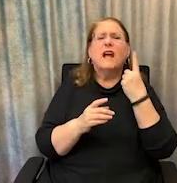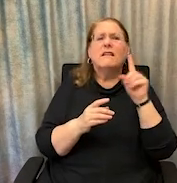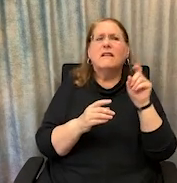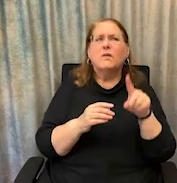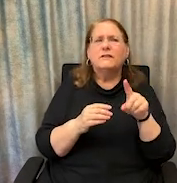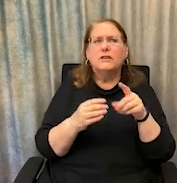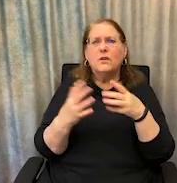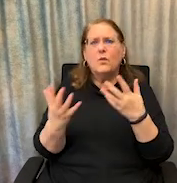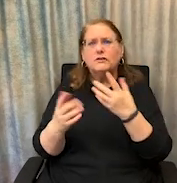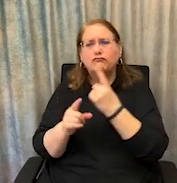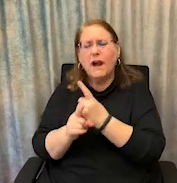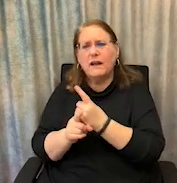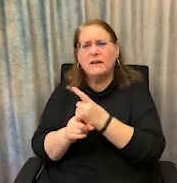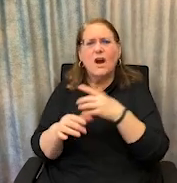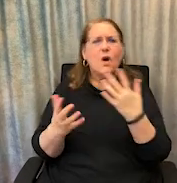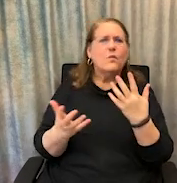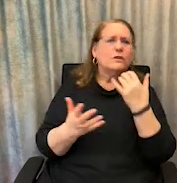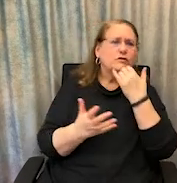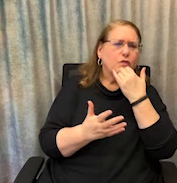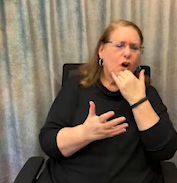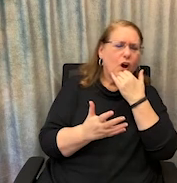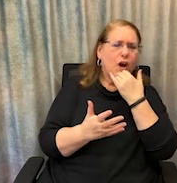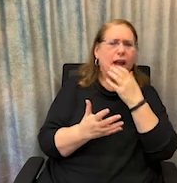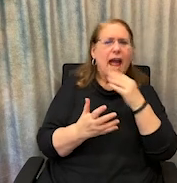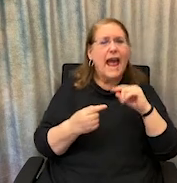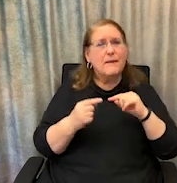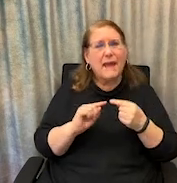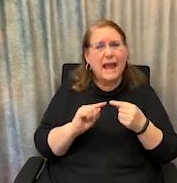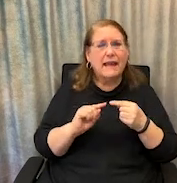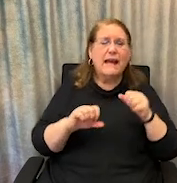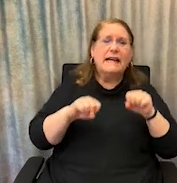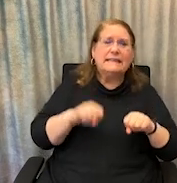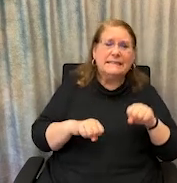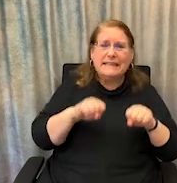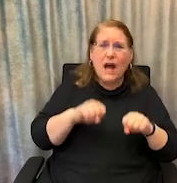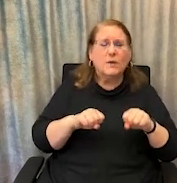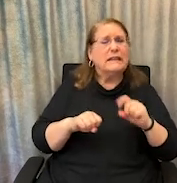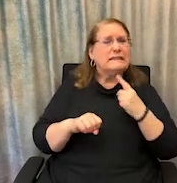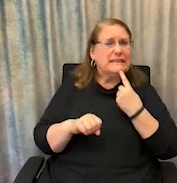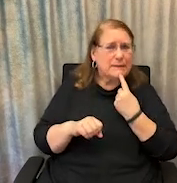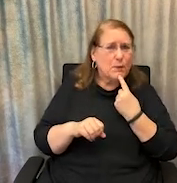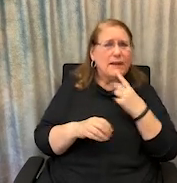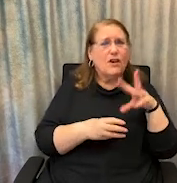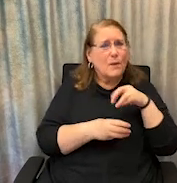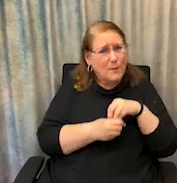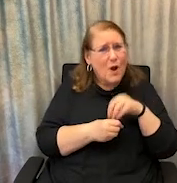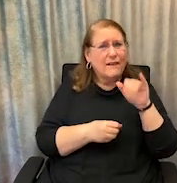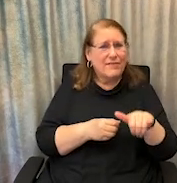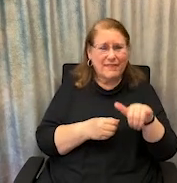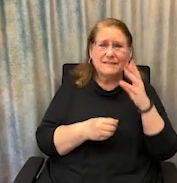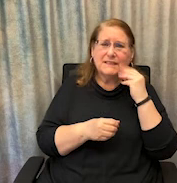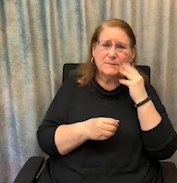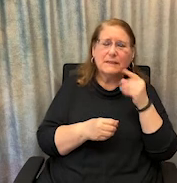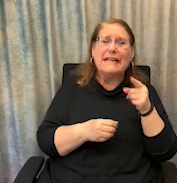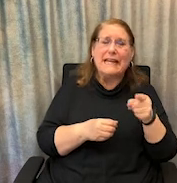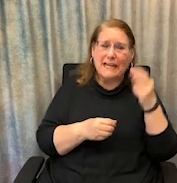question what is right, what is wrong. And pain, doubt, and disappointment are part of this experience. So he realizes